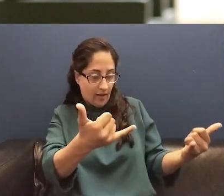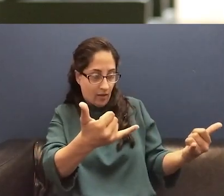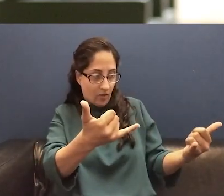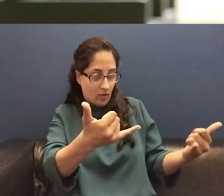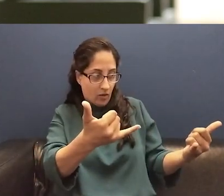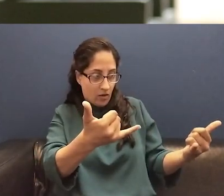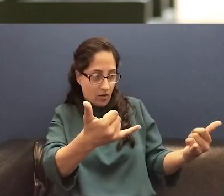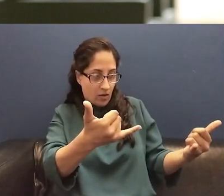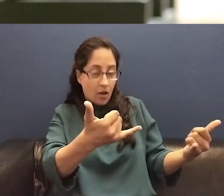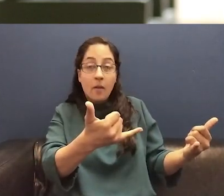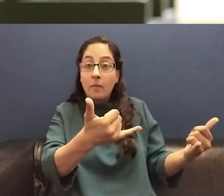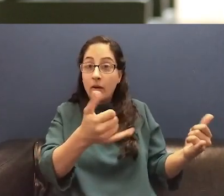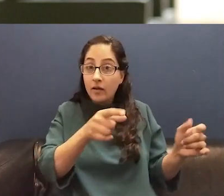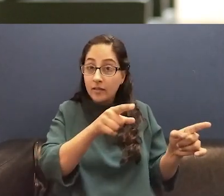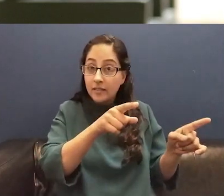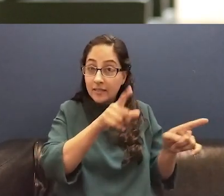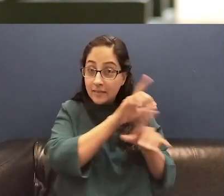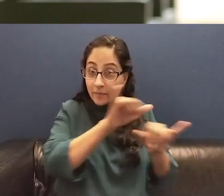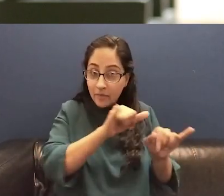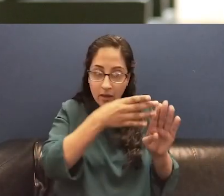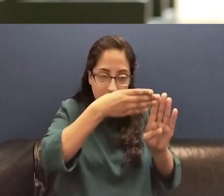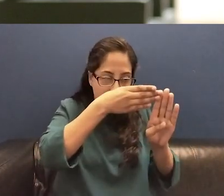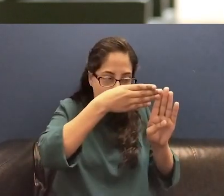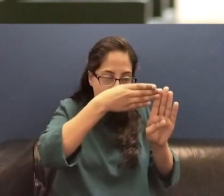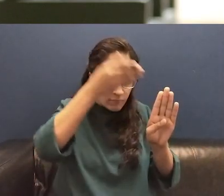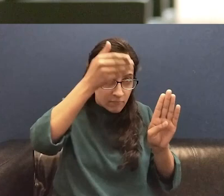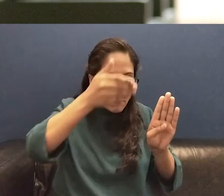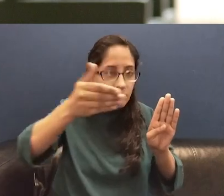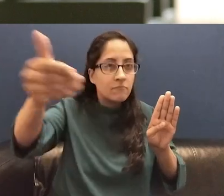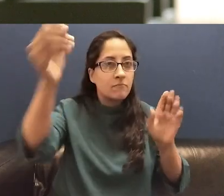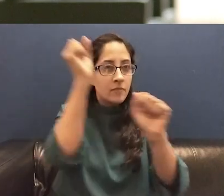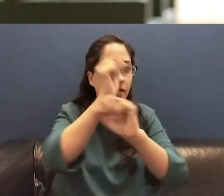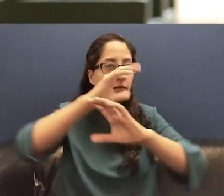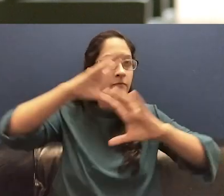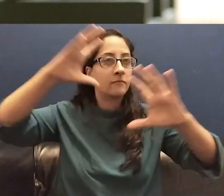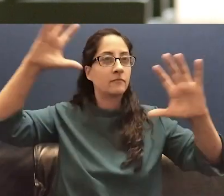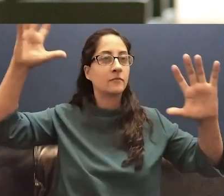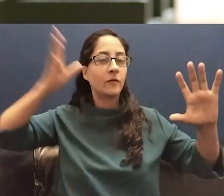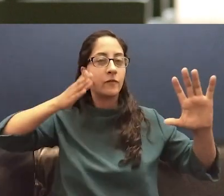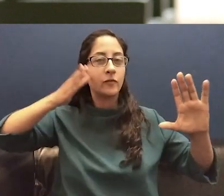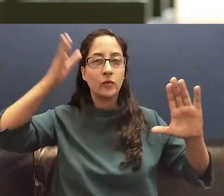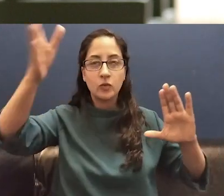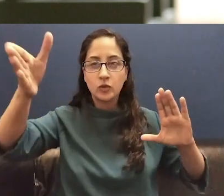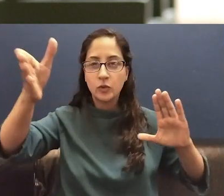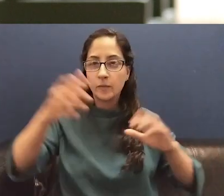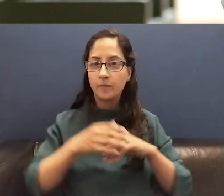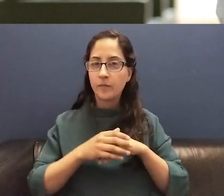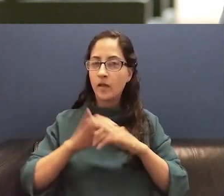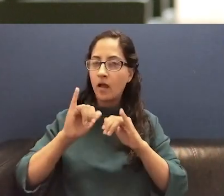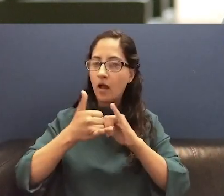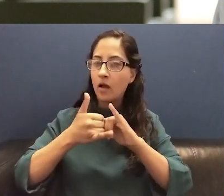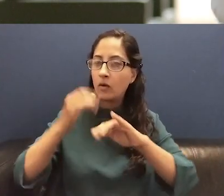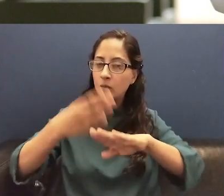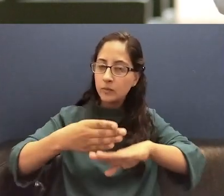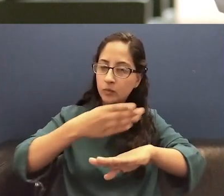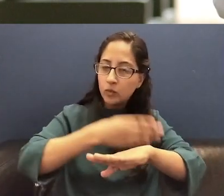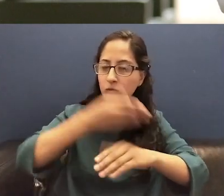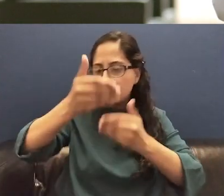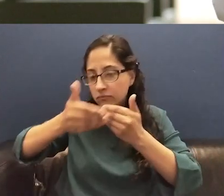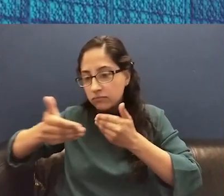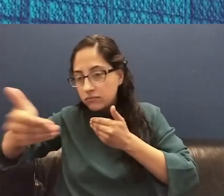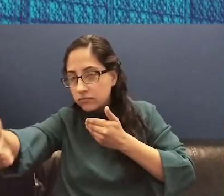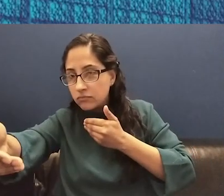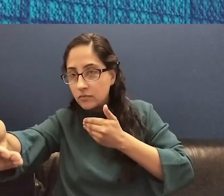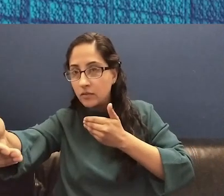life-saving, urgent humanitarian needs of the country and its people are facing, but always with another eye focused on the long